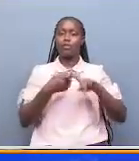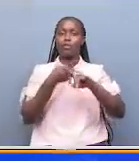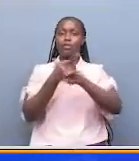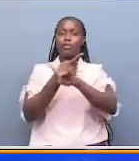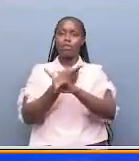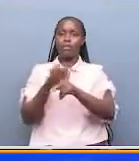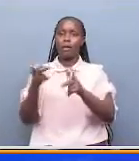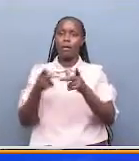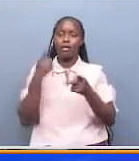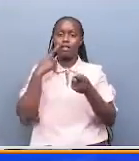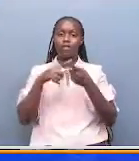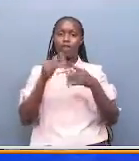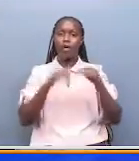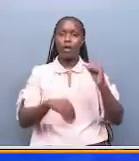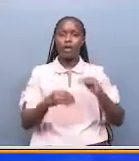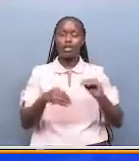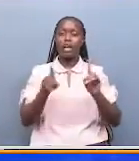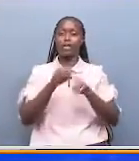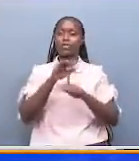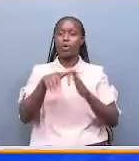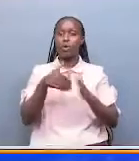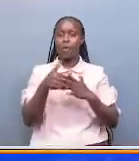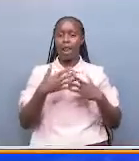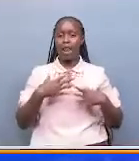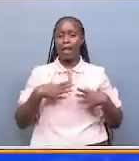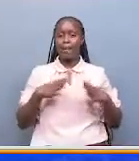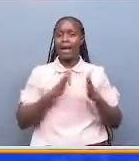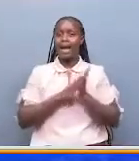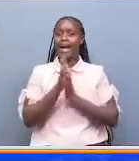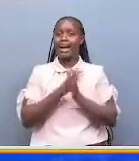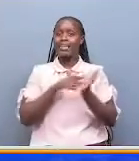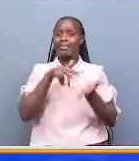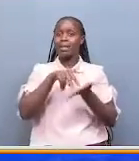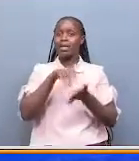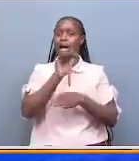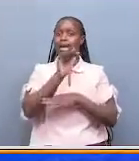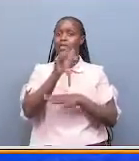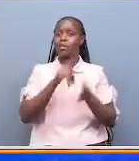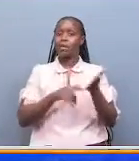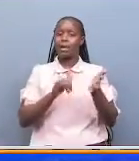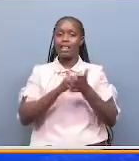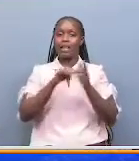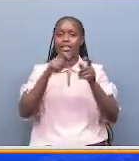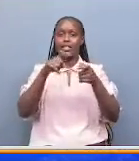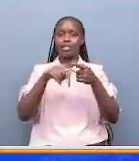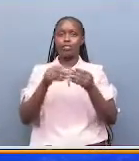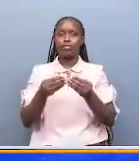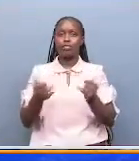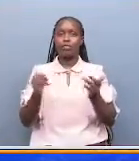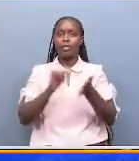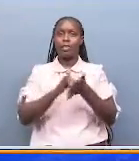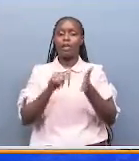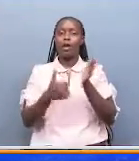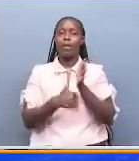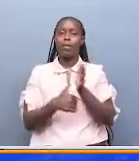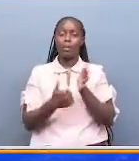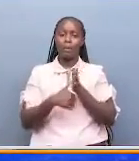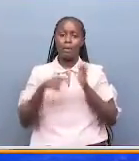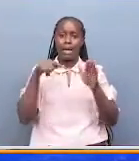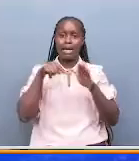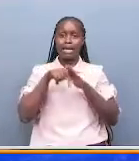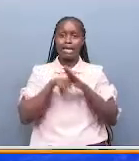kura, huku wawaniaji wakitaka chama hicho kuangazia swala hilo kwa kina. Kadhalika,